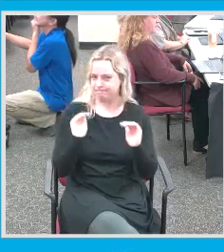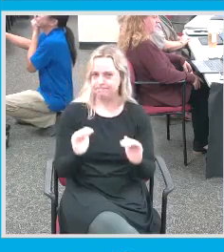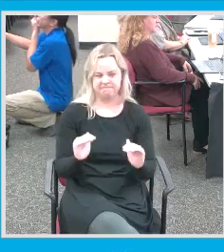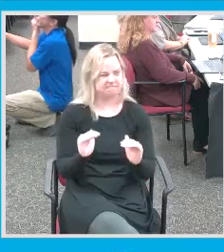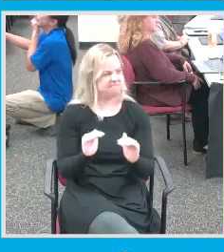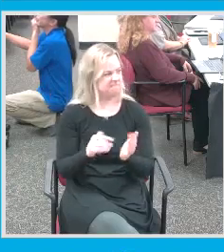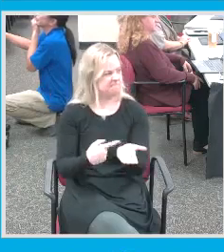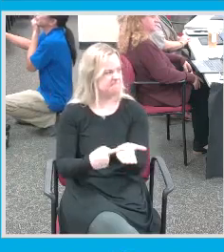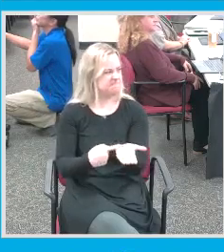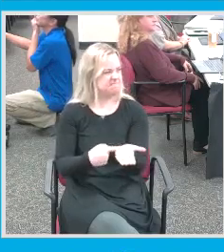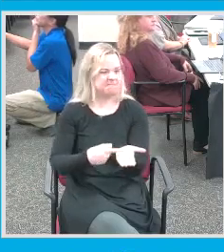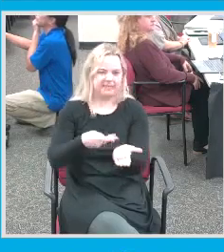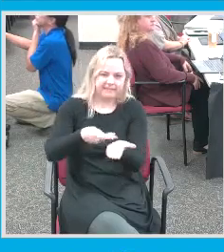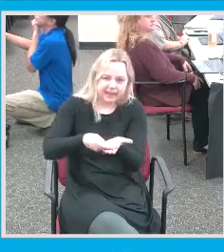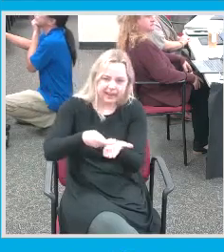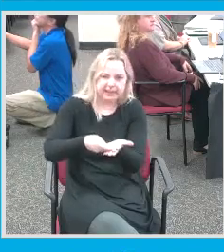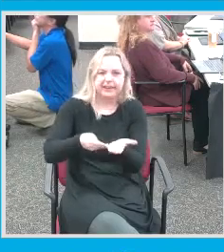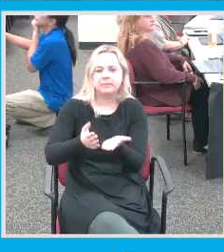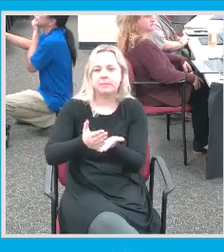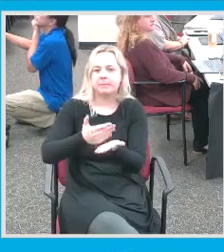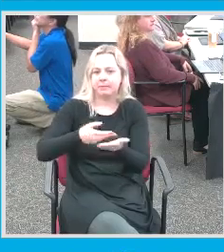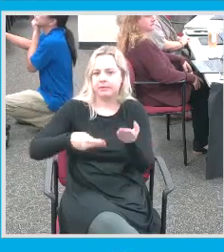finance and budget.